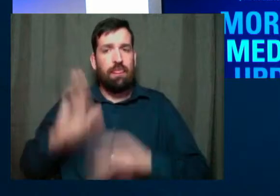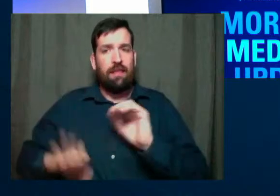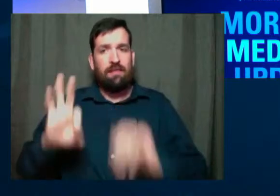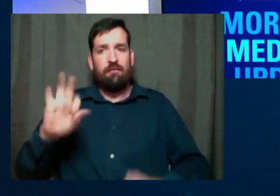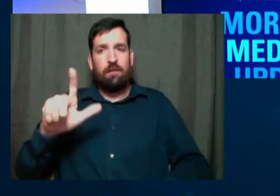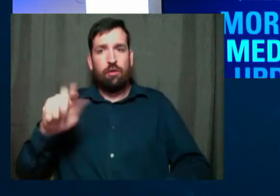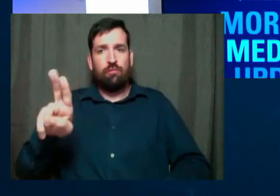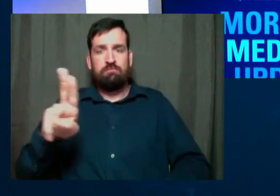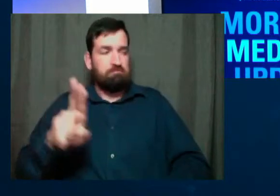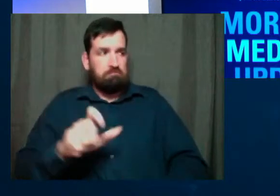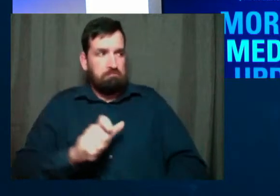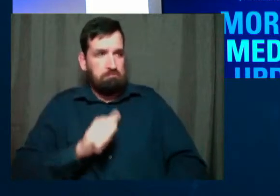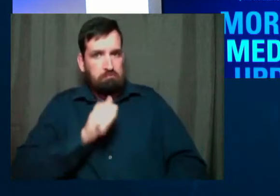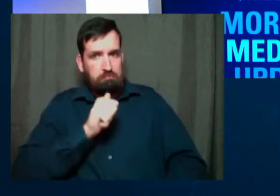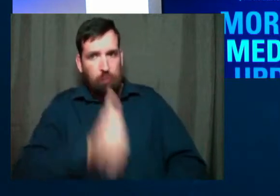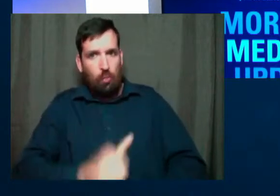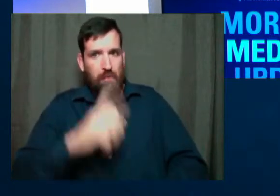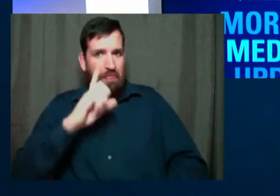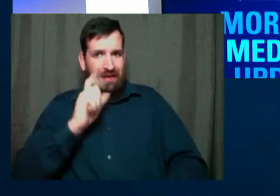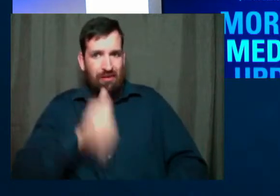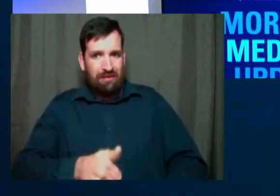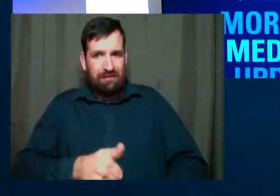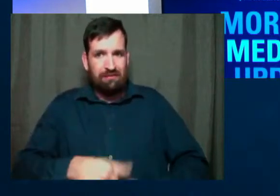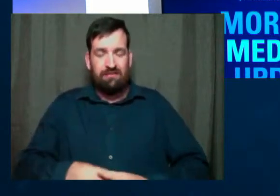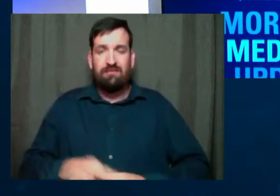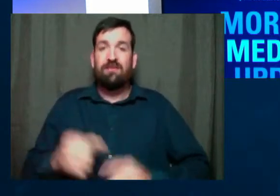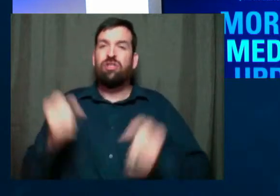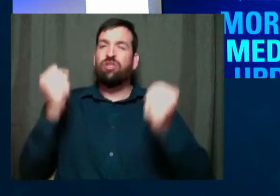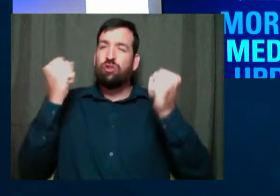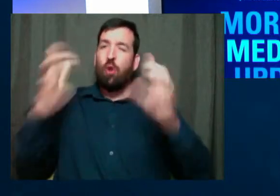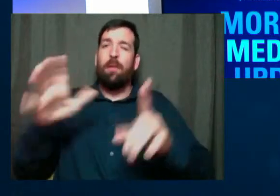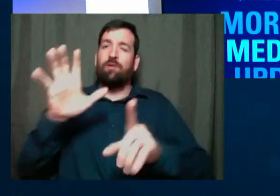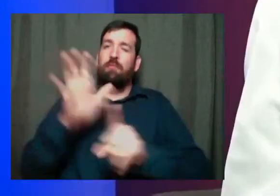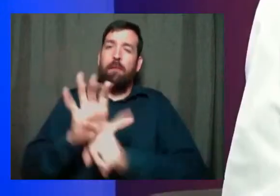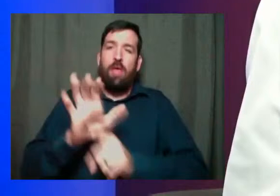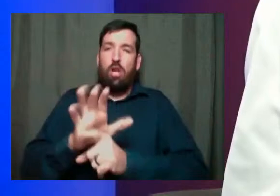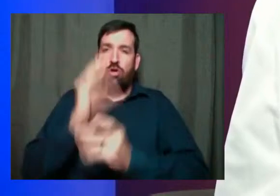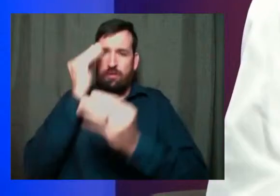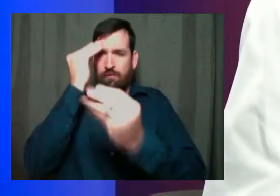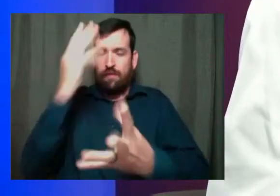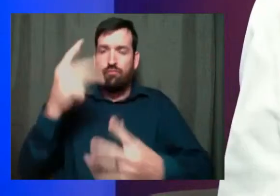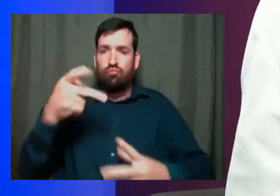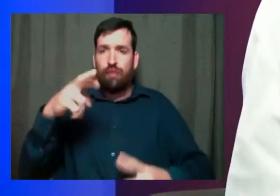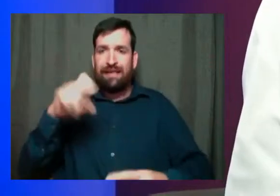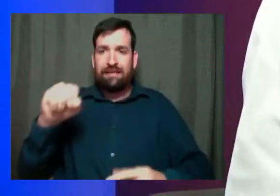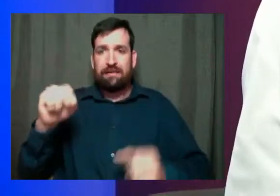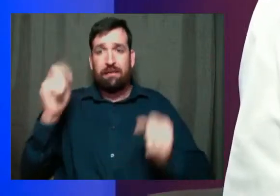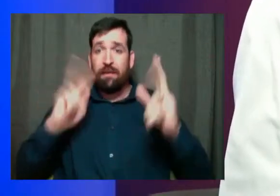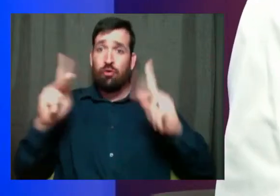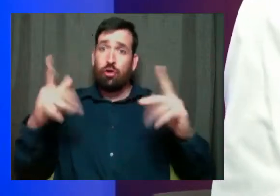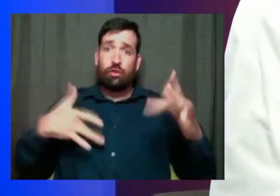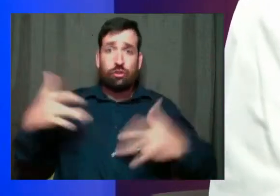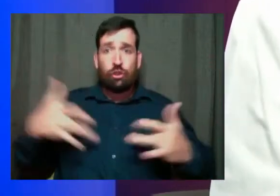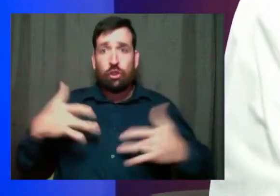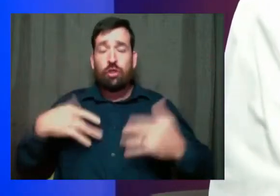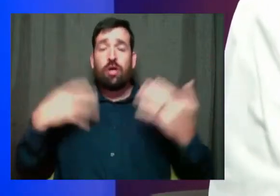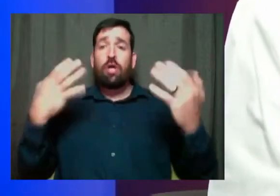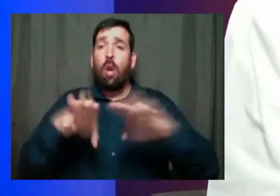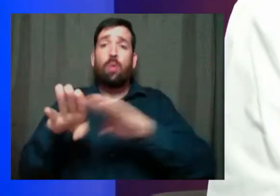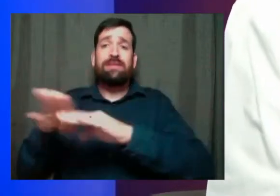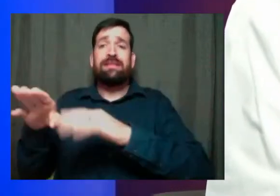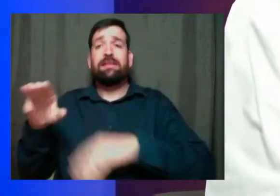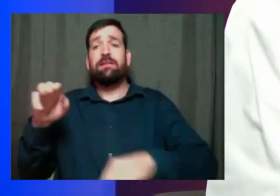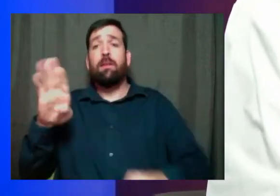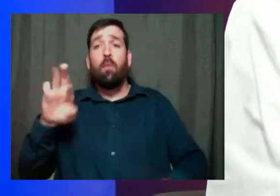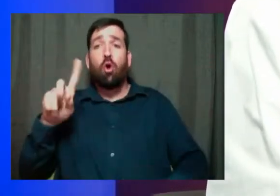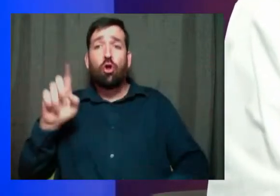have more variants. Again, I think there's so much popular press on it, and people are so concerned, and they're closing the borders so fast, which is, interestingly, there's